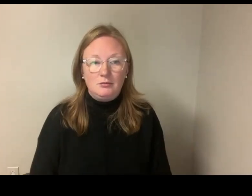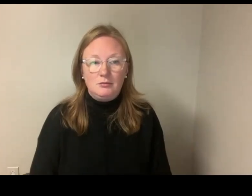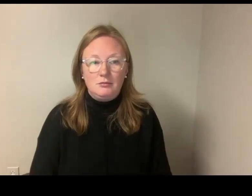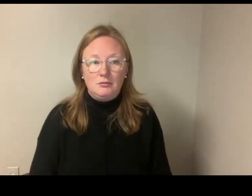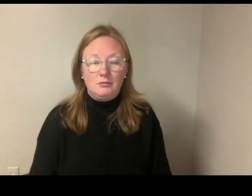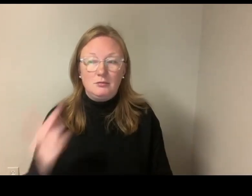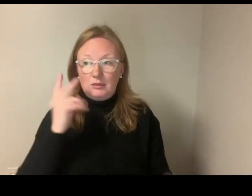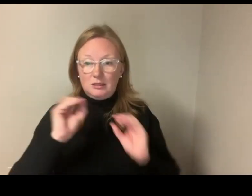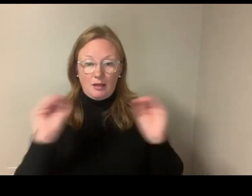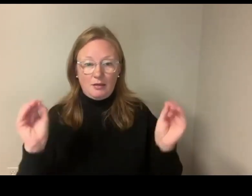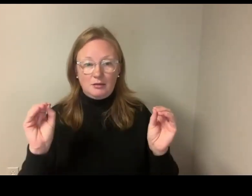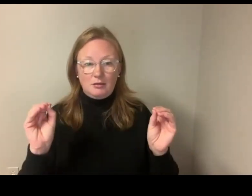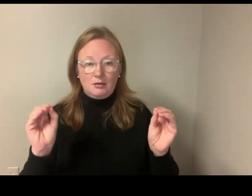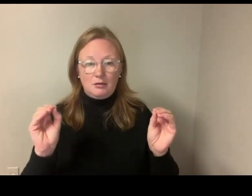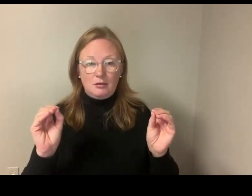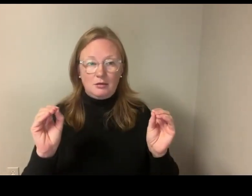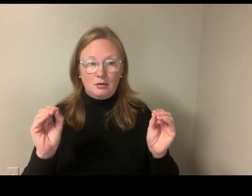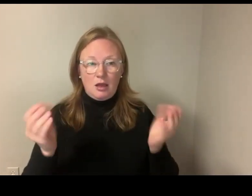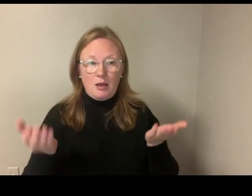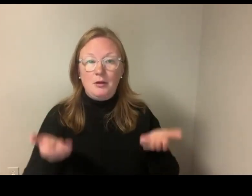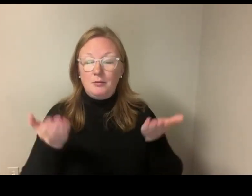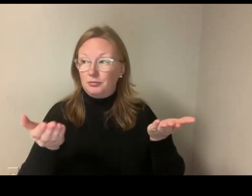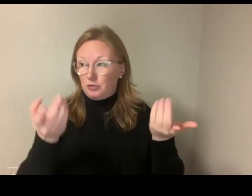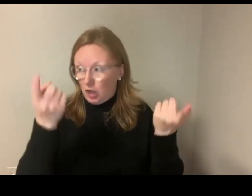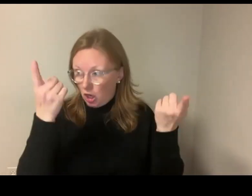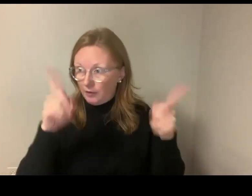Seeing none, I will take a motion to adjourn.